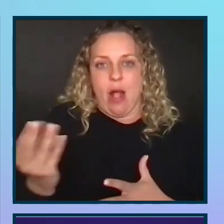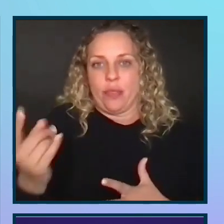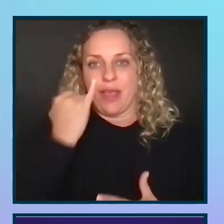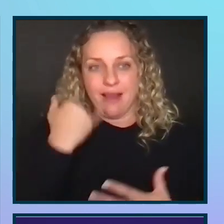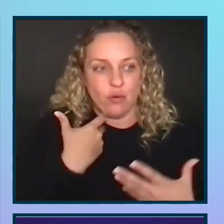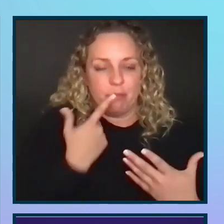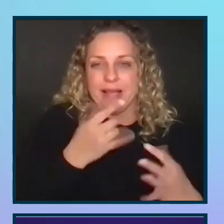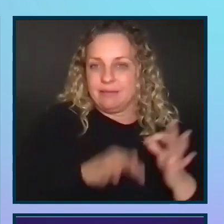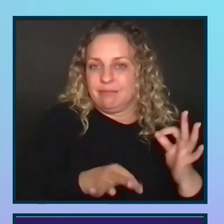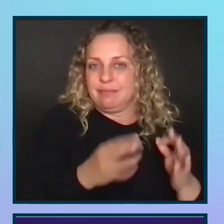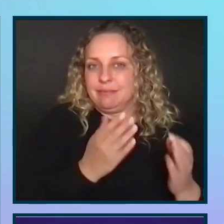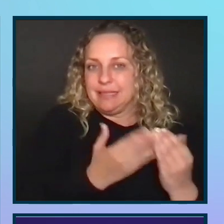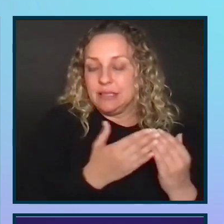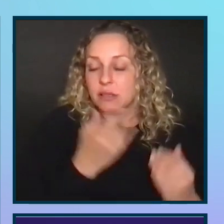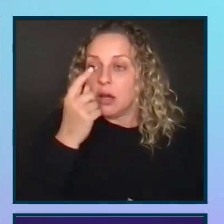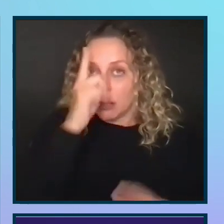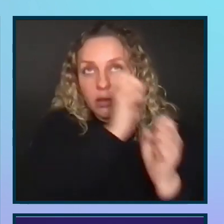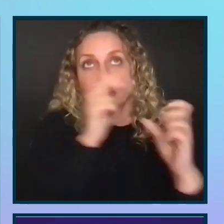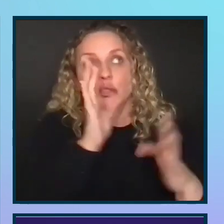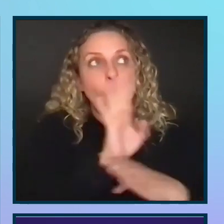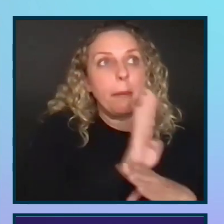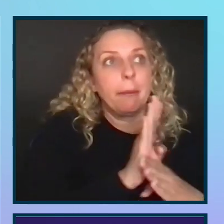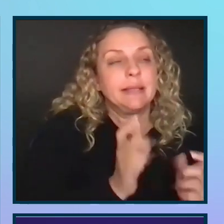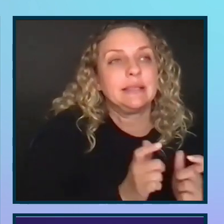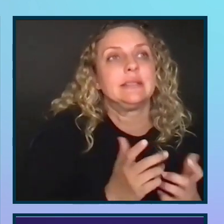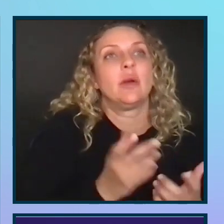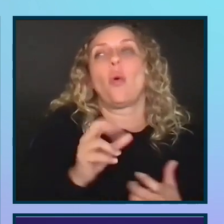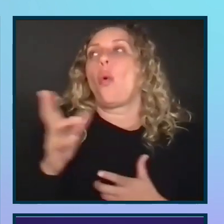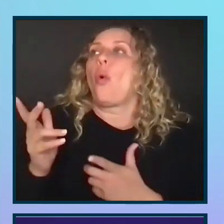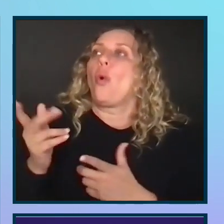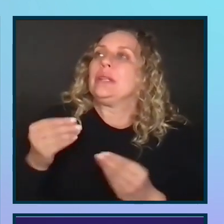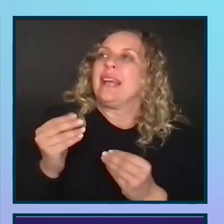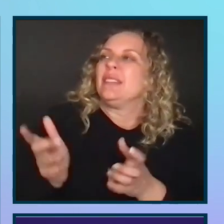small businesses or companies that are selling small products. We can help them